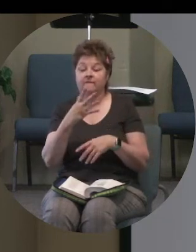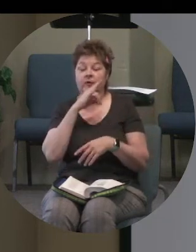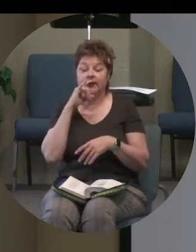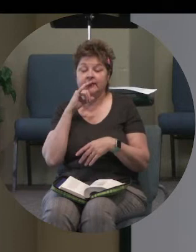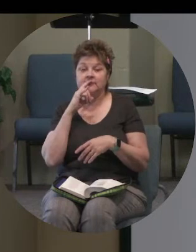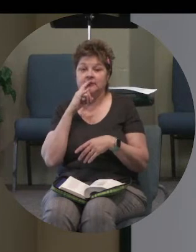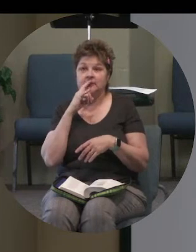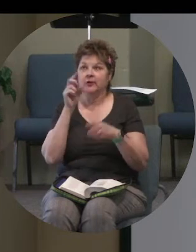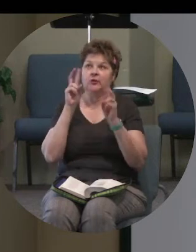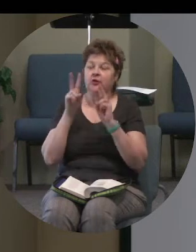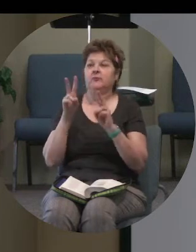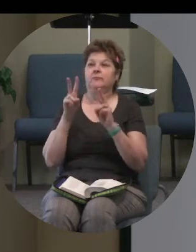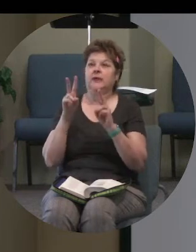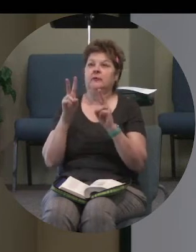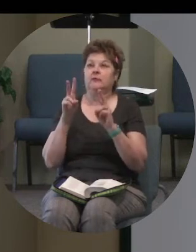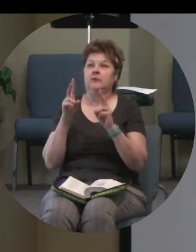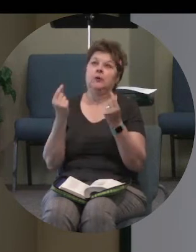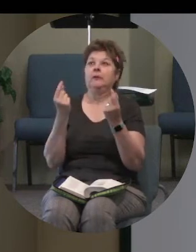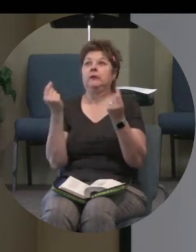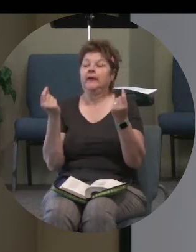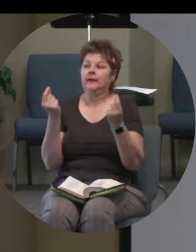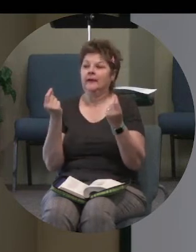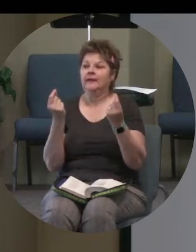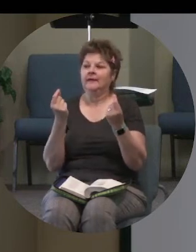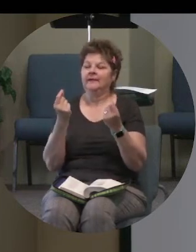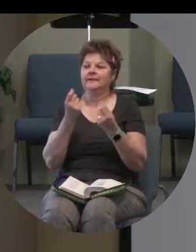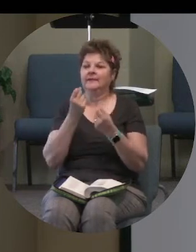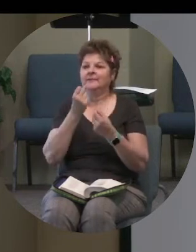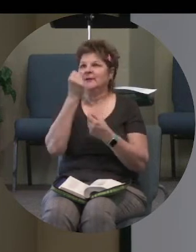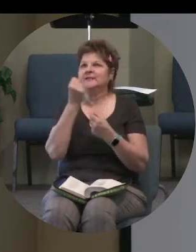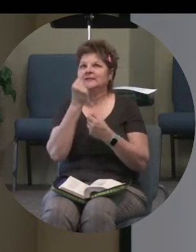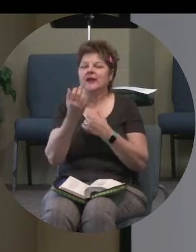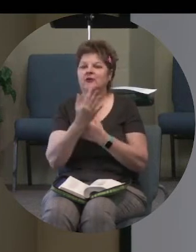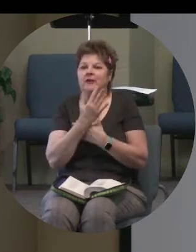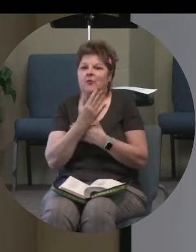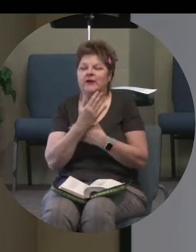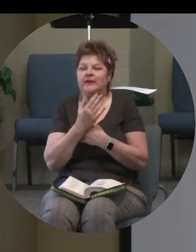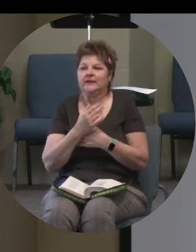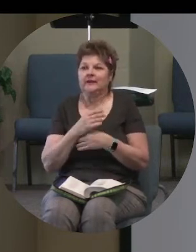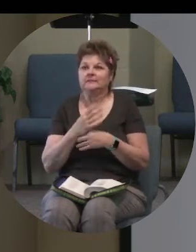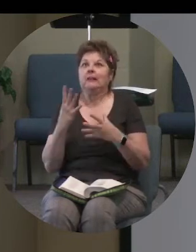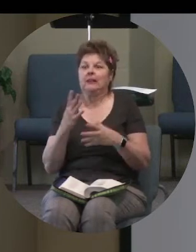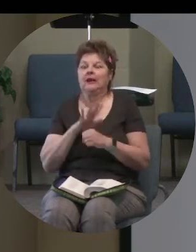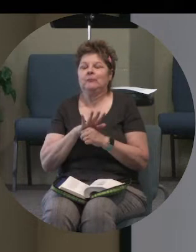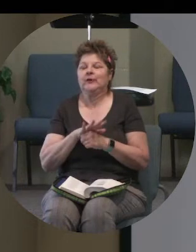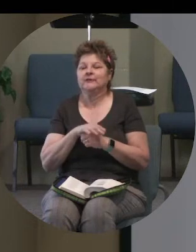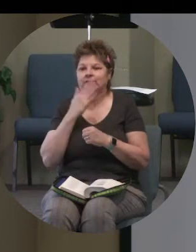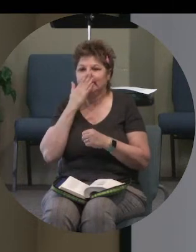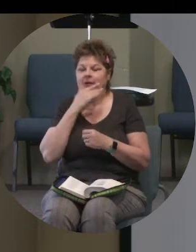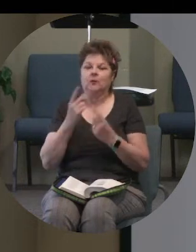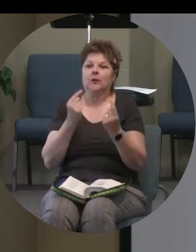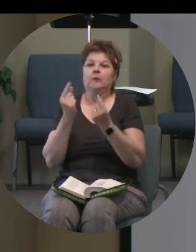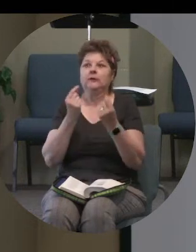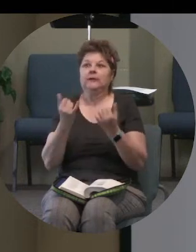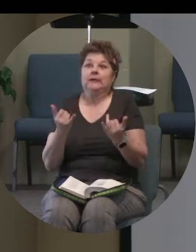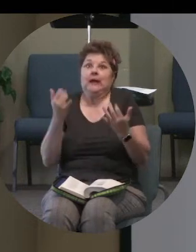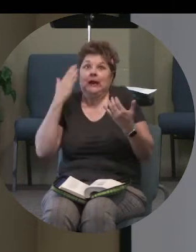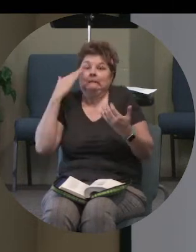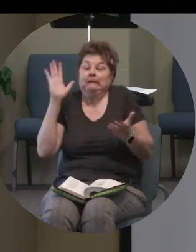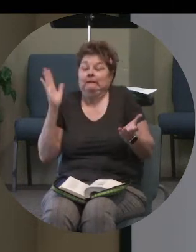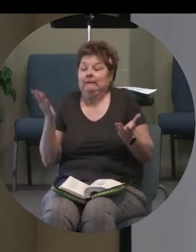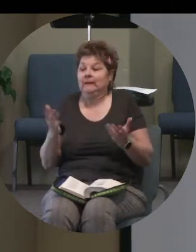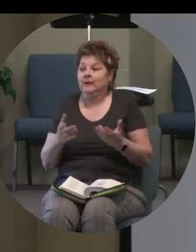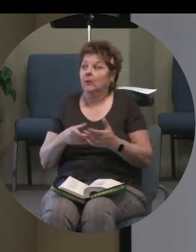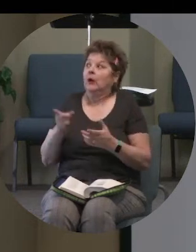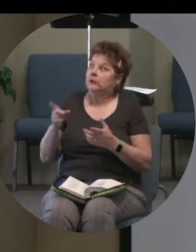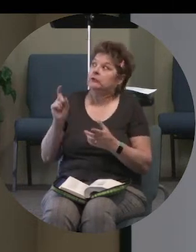what are we doing? Like, it could be a Saturday morning, and that feels like a lot of pressure, and I don't even have anything to do, right? It's like, what are we doing today? I don't know. Well,